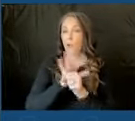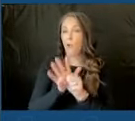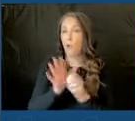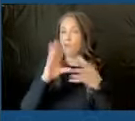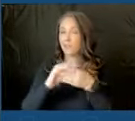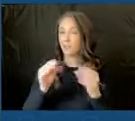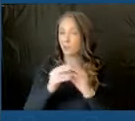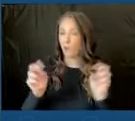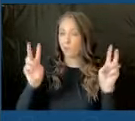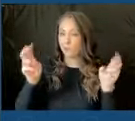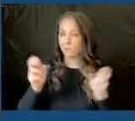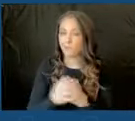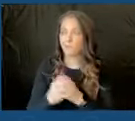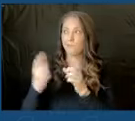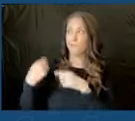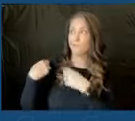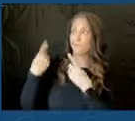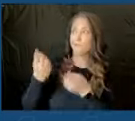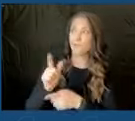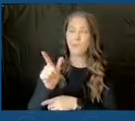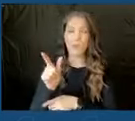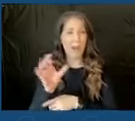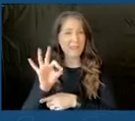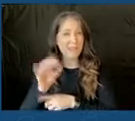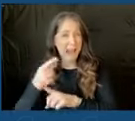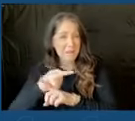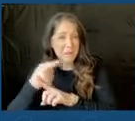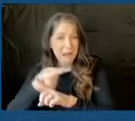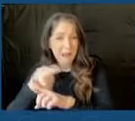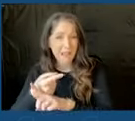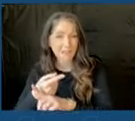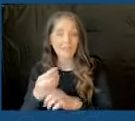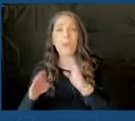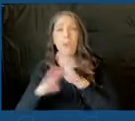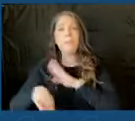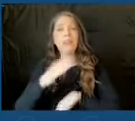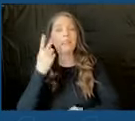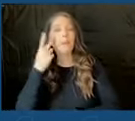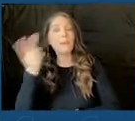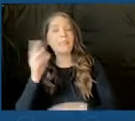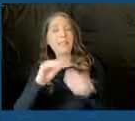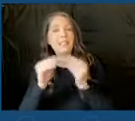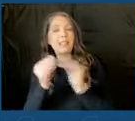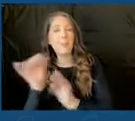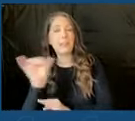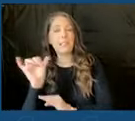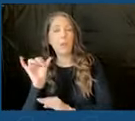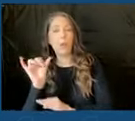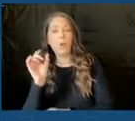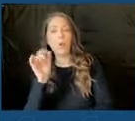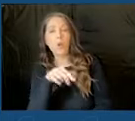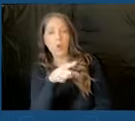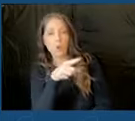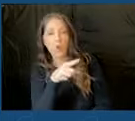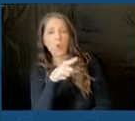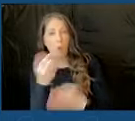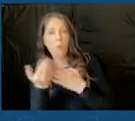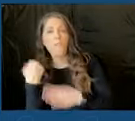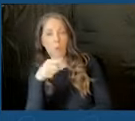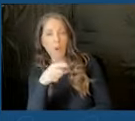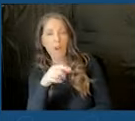about 28, 29 months. And basically, we're seeing numbers that are similar to what we've seen before. Again, that